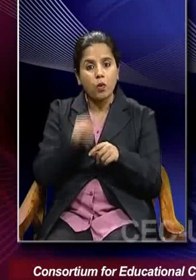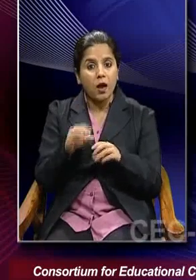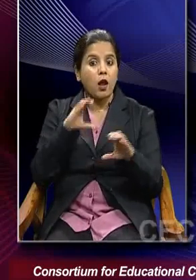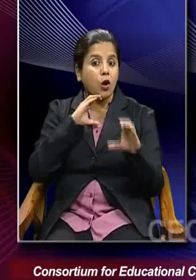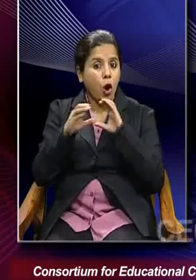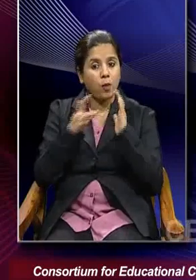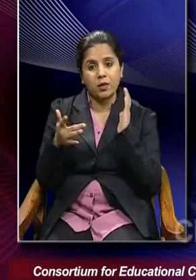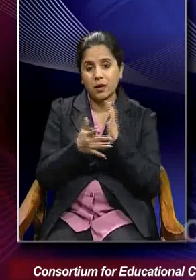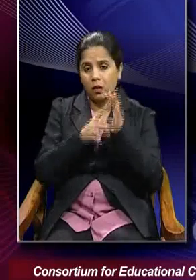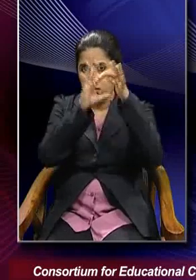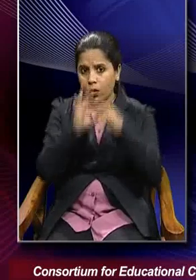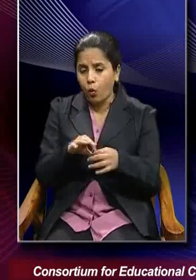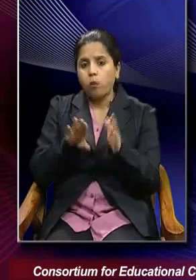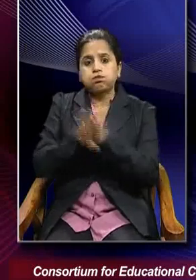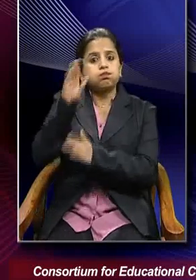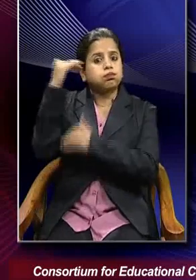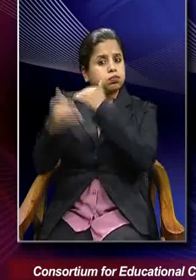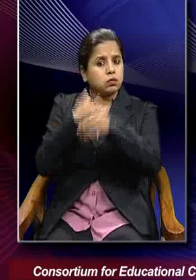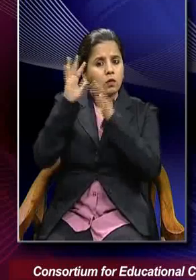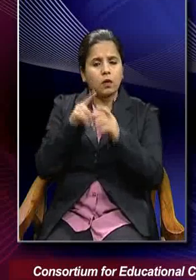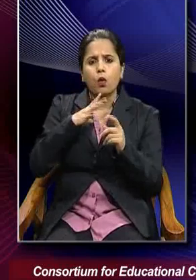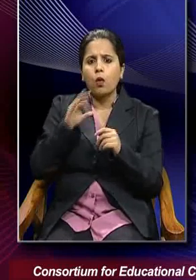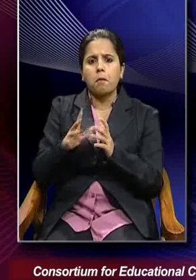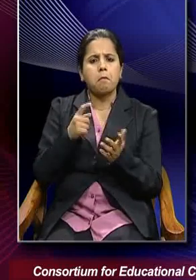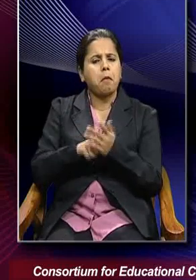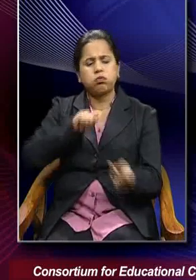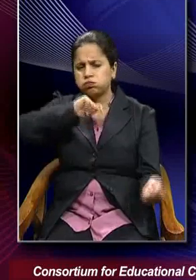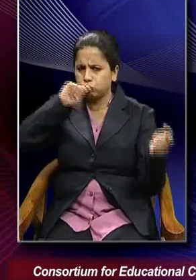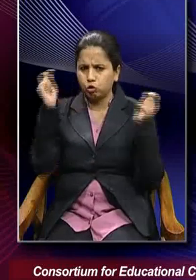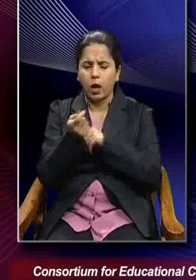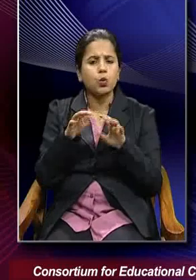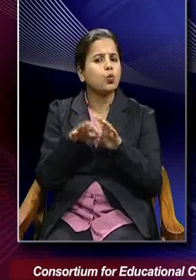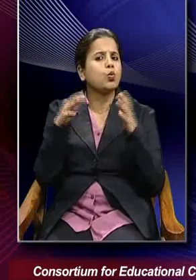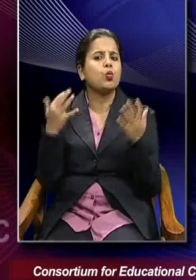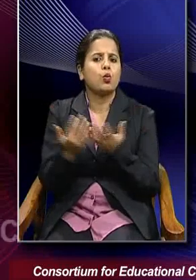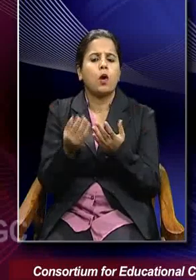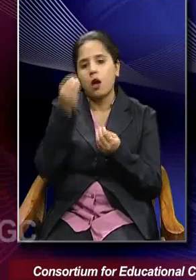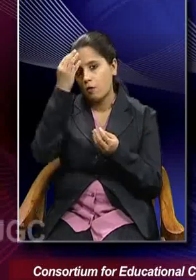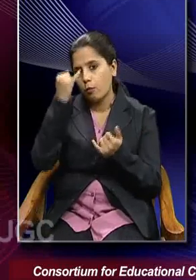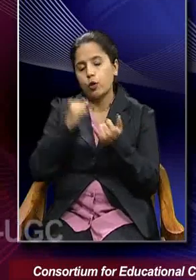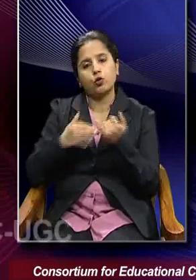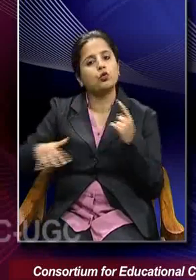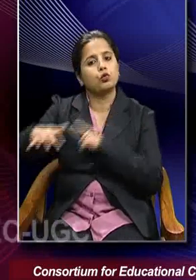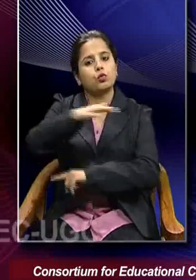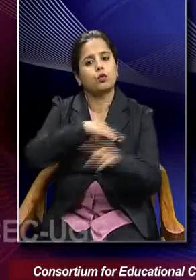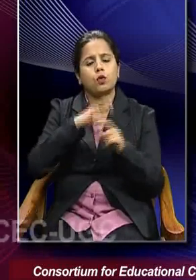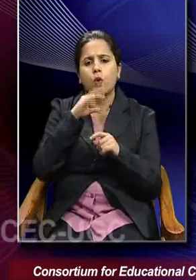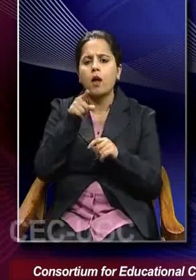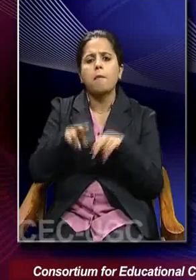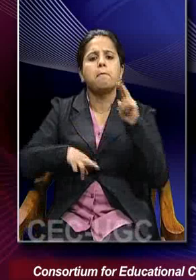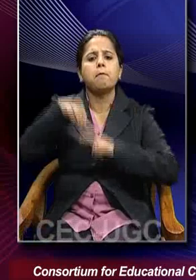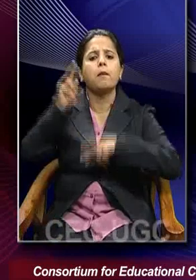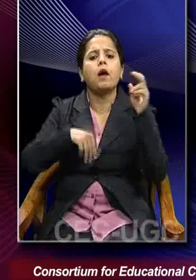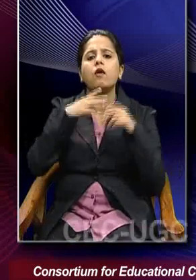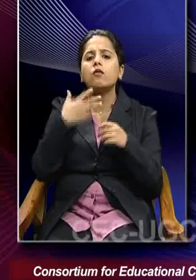telecommunications and the developments therein have revolutionized the world. The information society is built on a